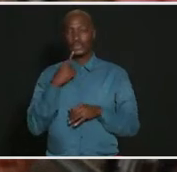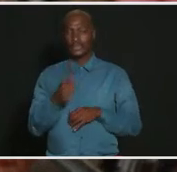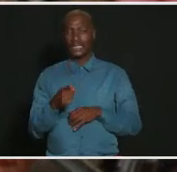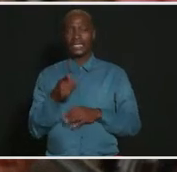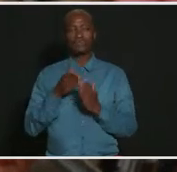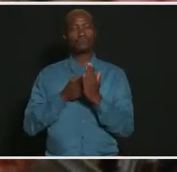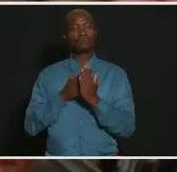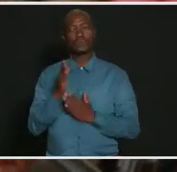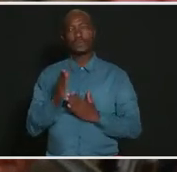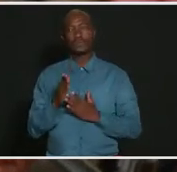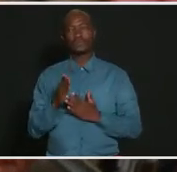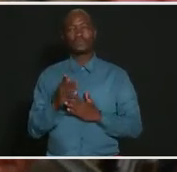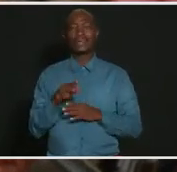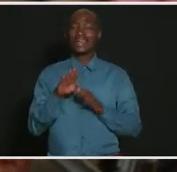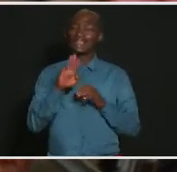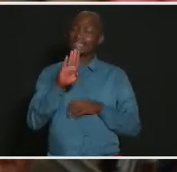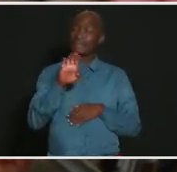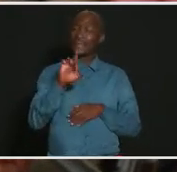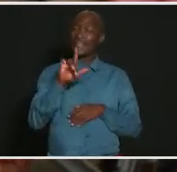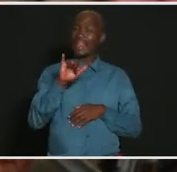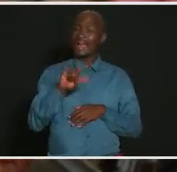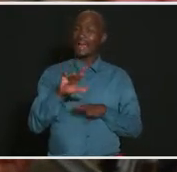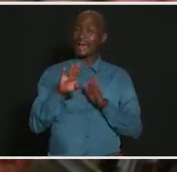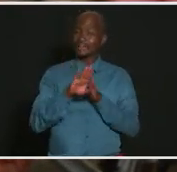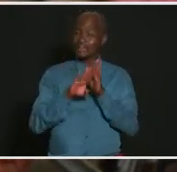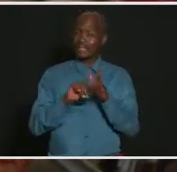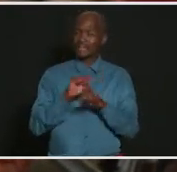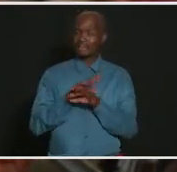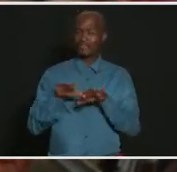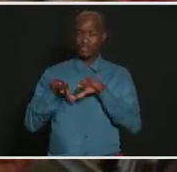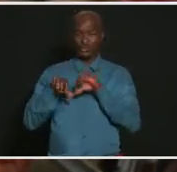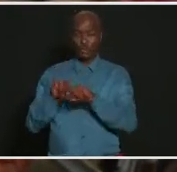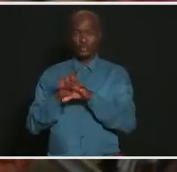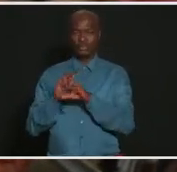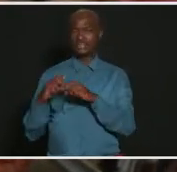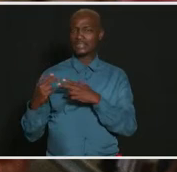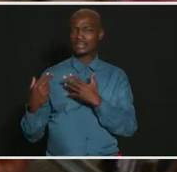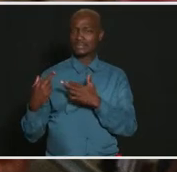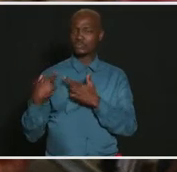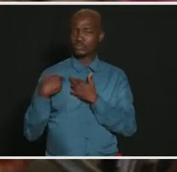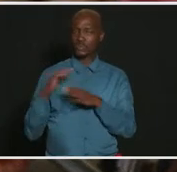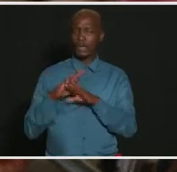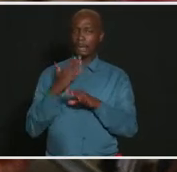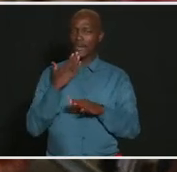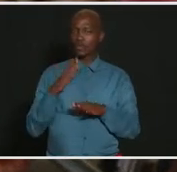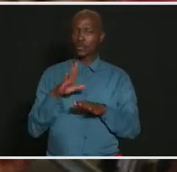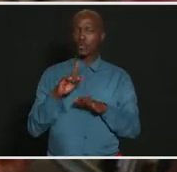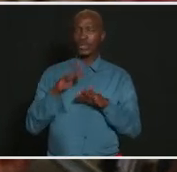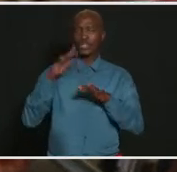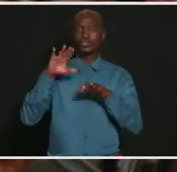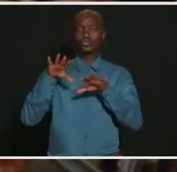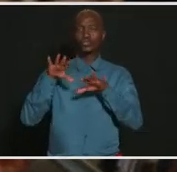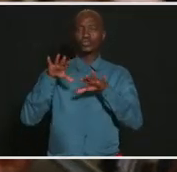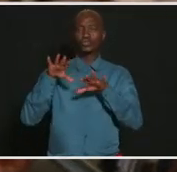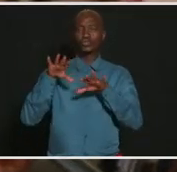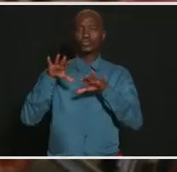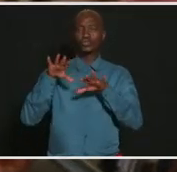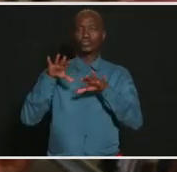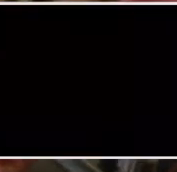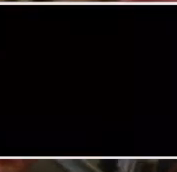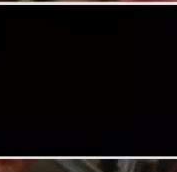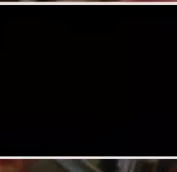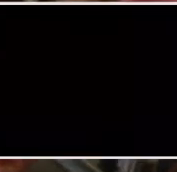right the Bella Bell is big on holding citizens accountable but who is holding the government accountable